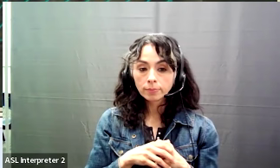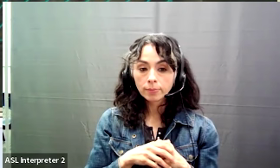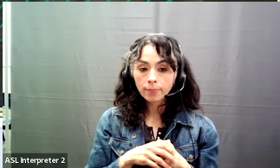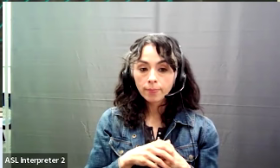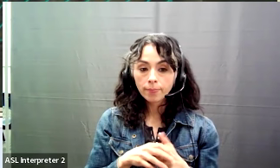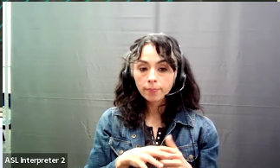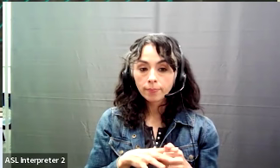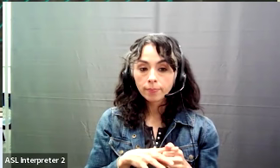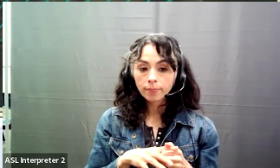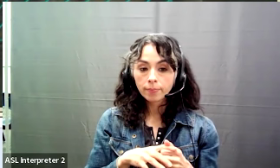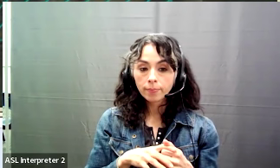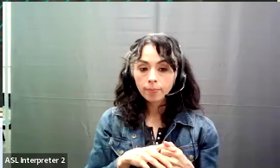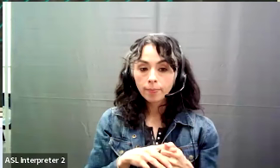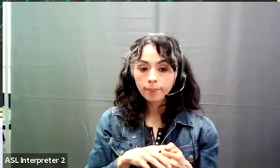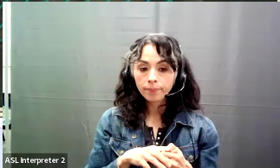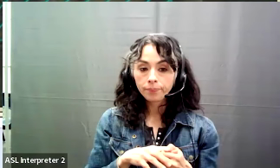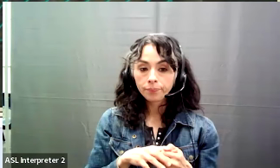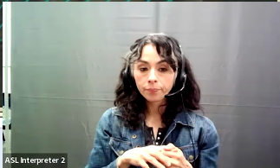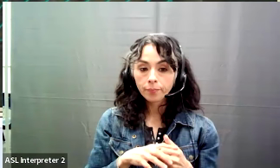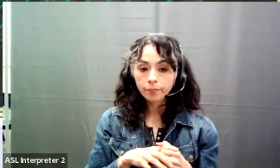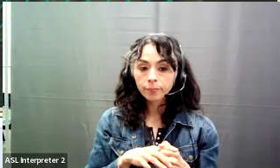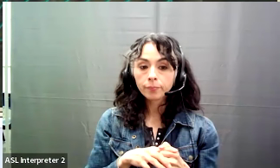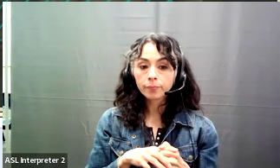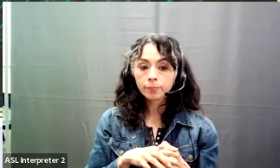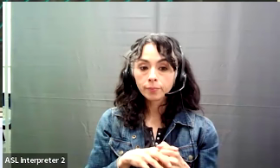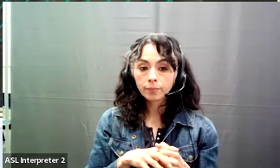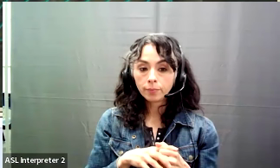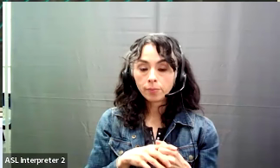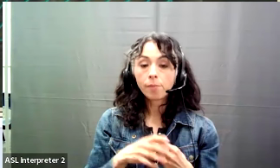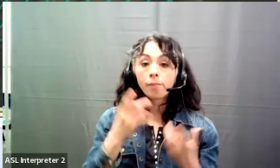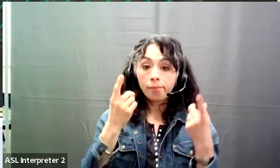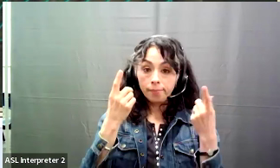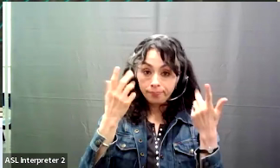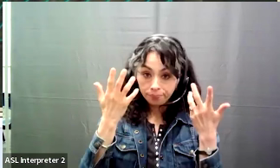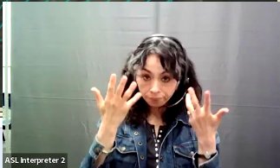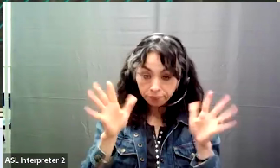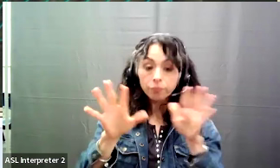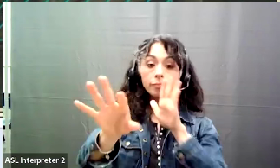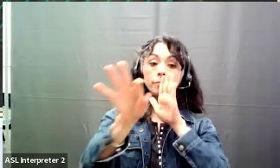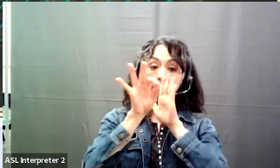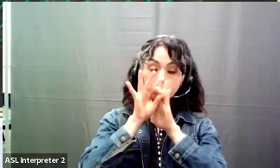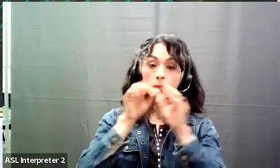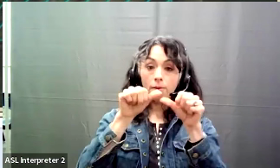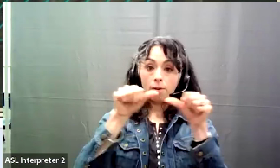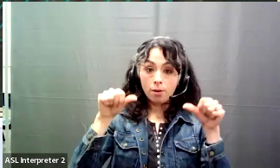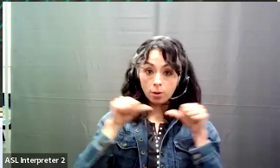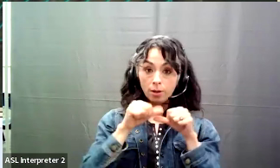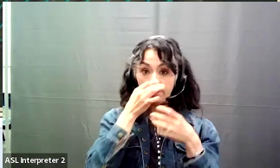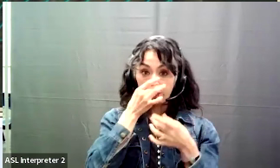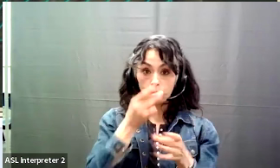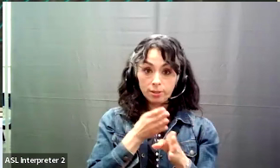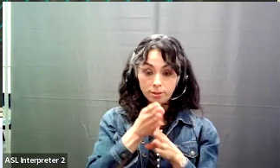Now we can see the rectangle in the area. Once you select that area of interest, you're going to see that the area